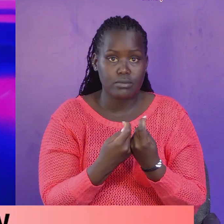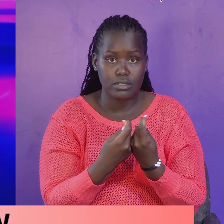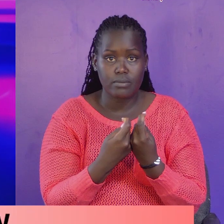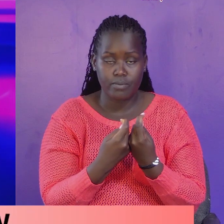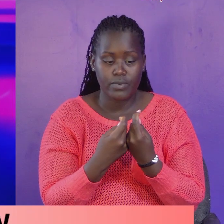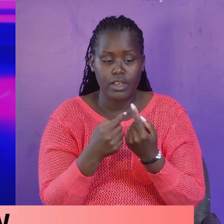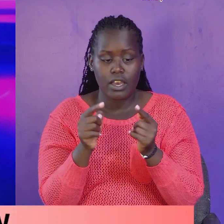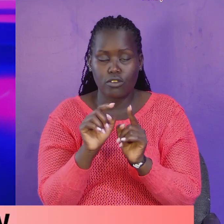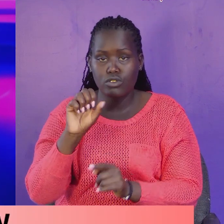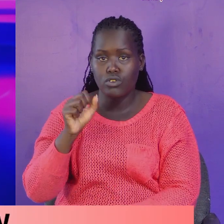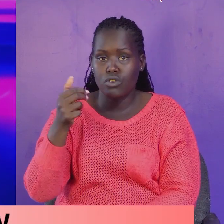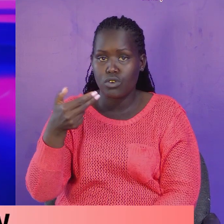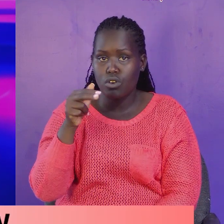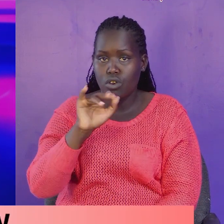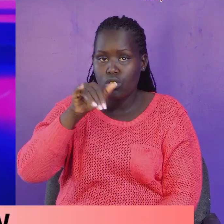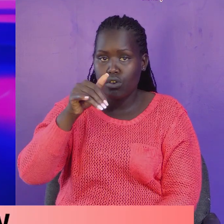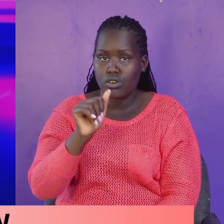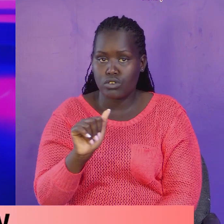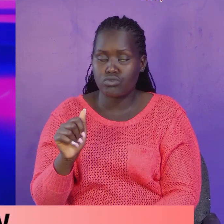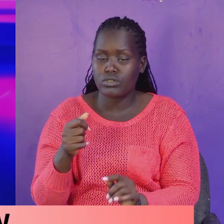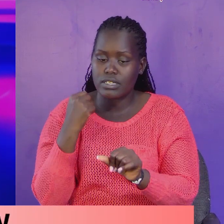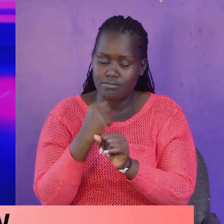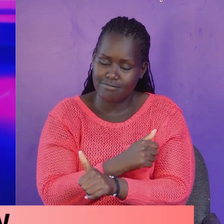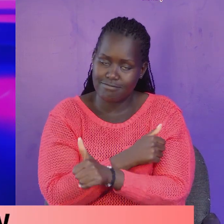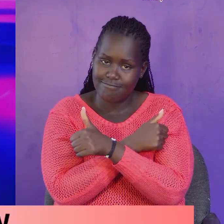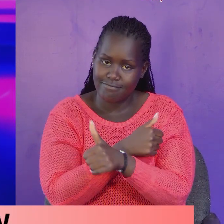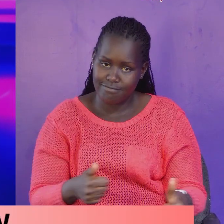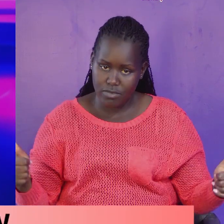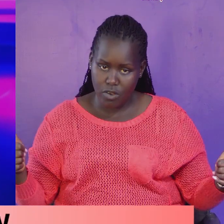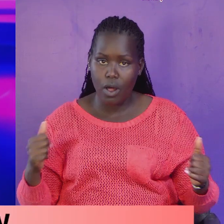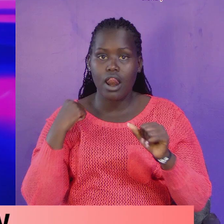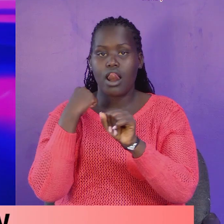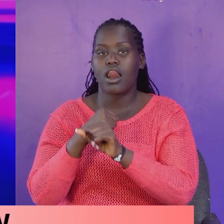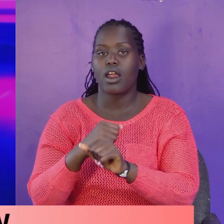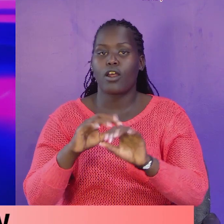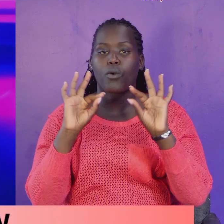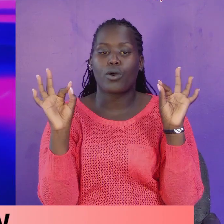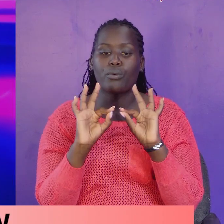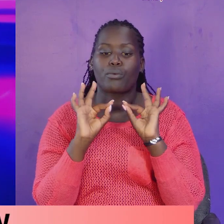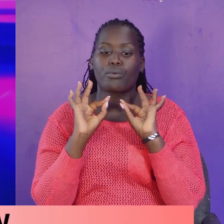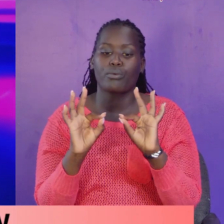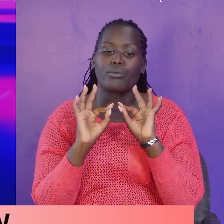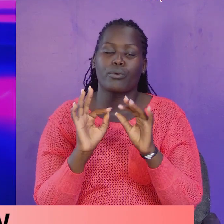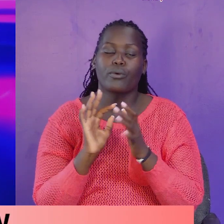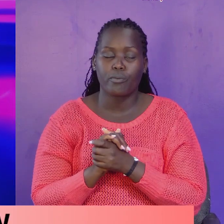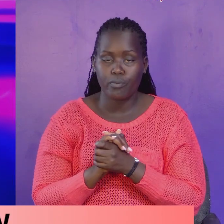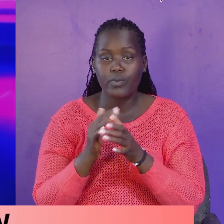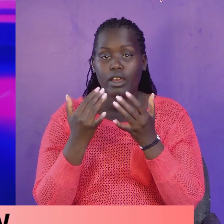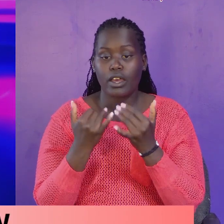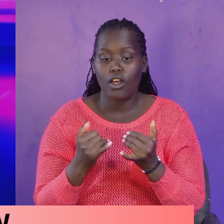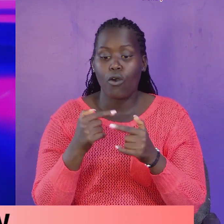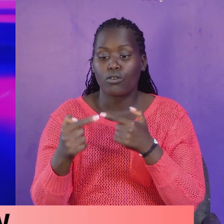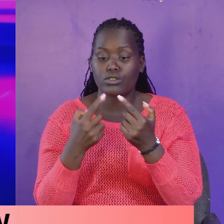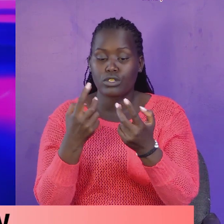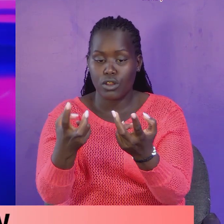and Shujaa, did very well. The performances were impressive. So stick with us